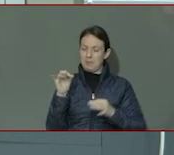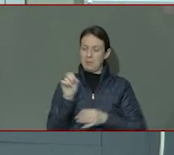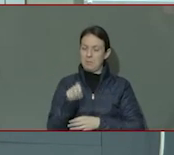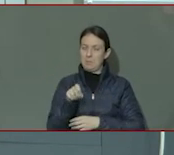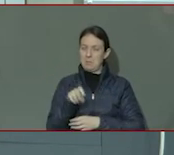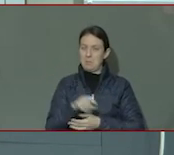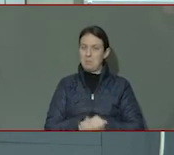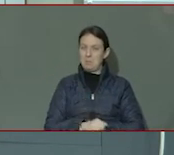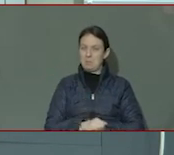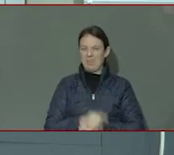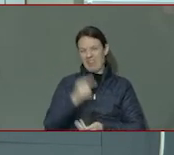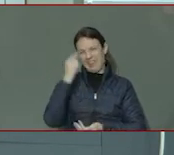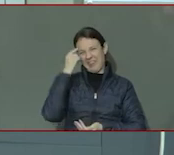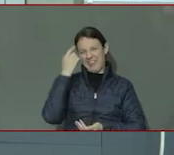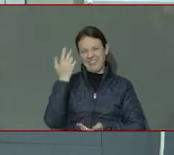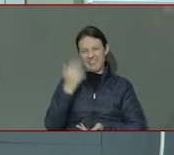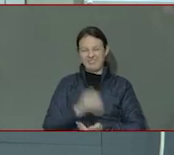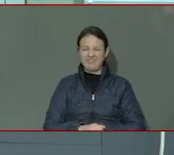Yeah, I think so.